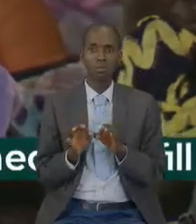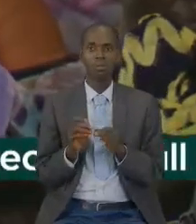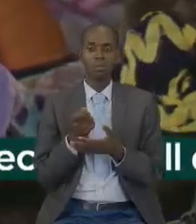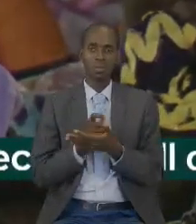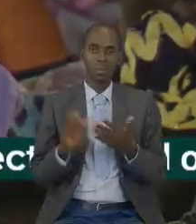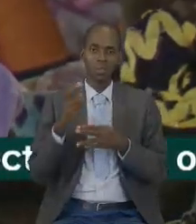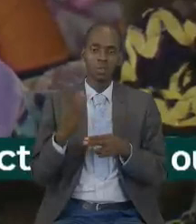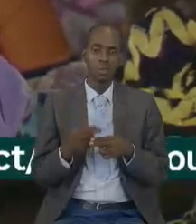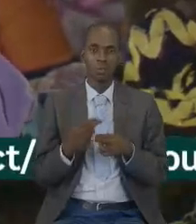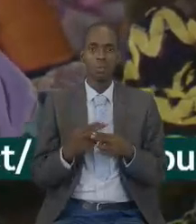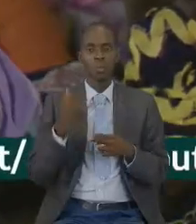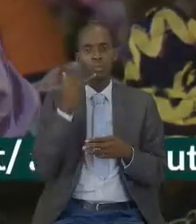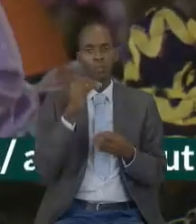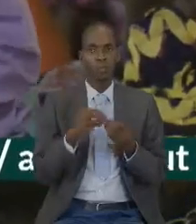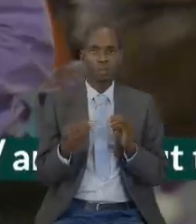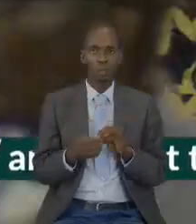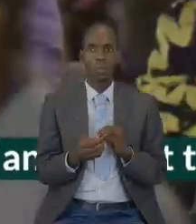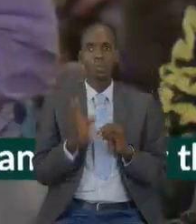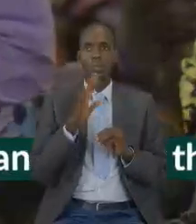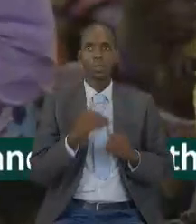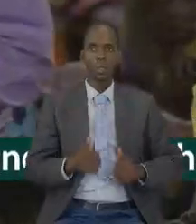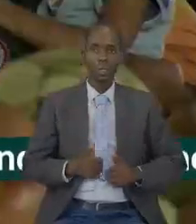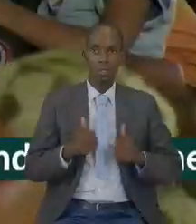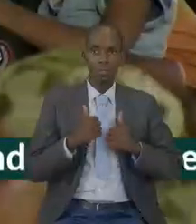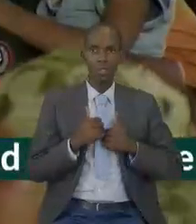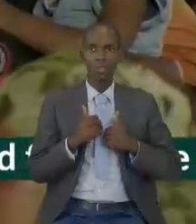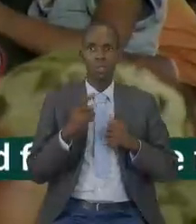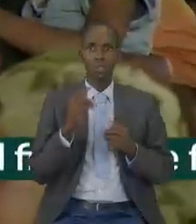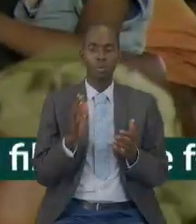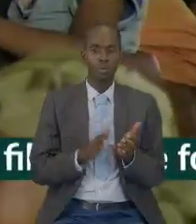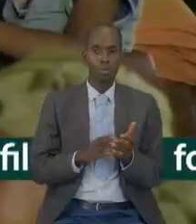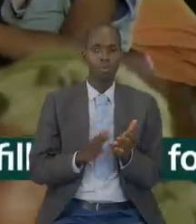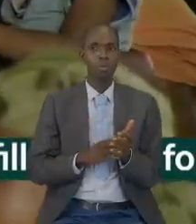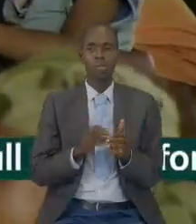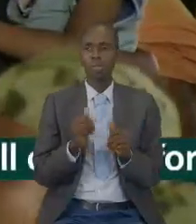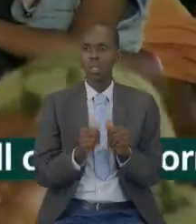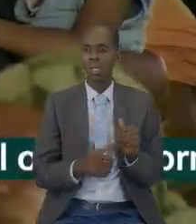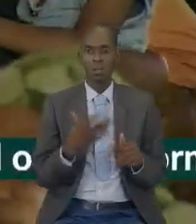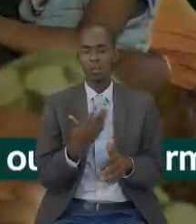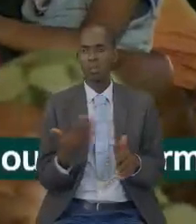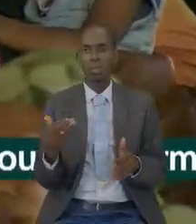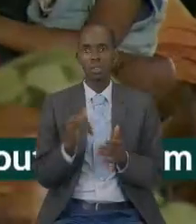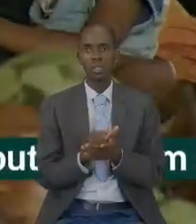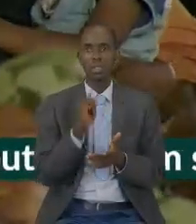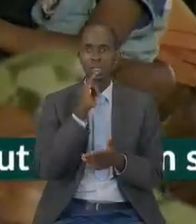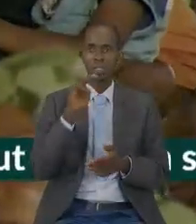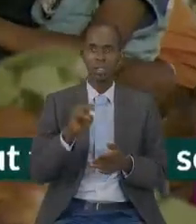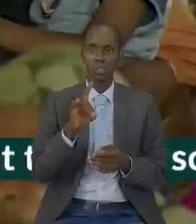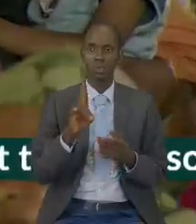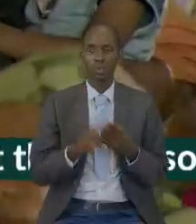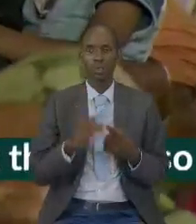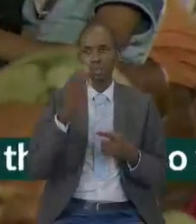then those outside here too, the Alpha location, same thing we'll be doing now. Don't just be an